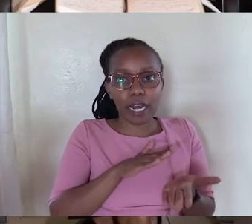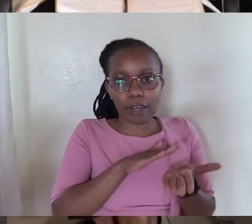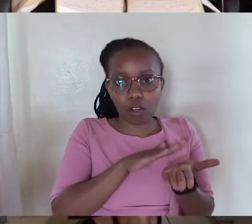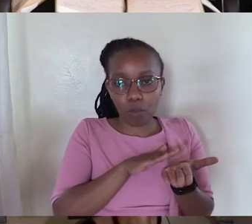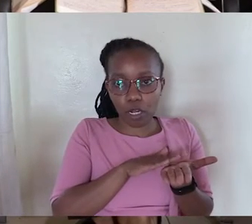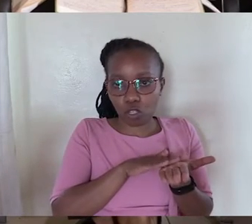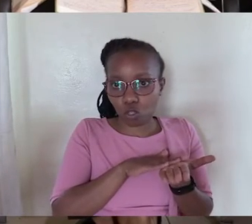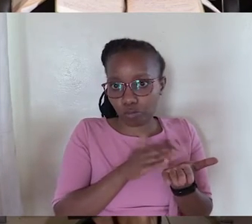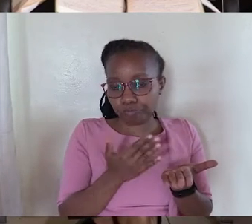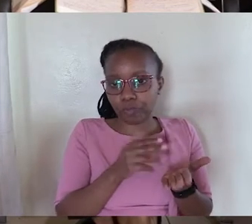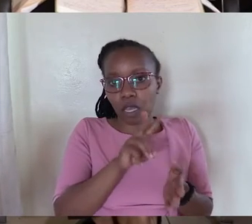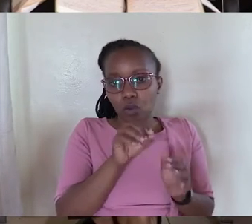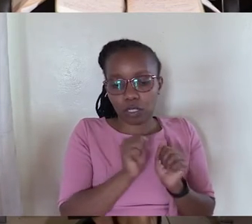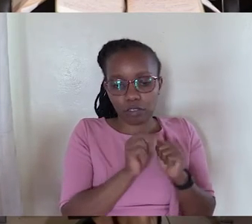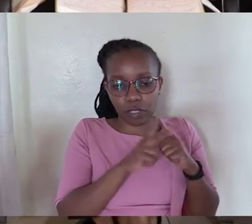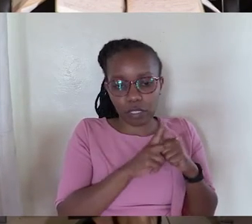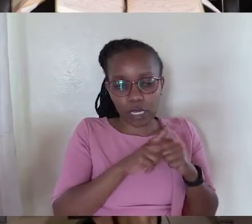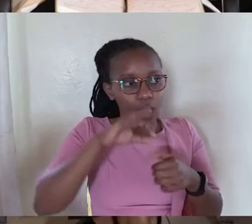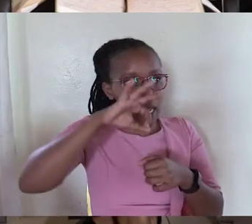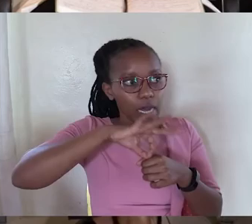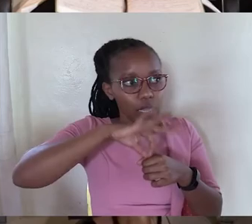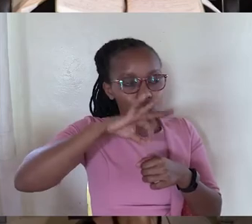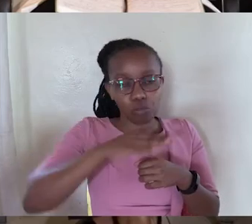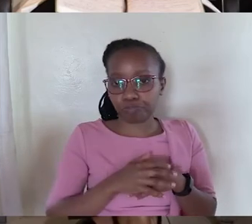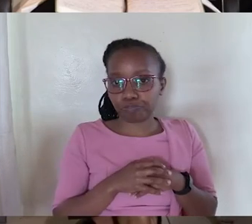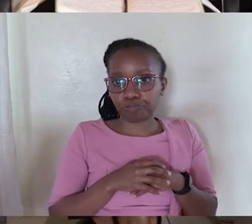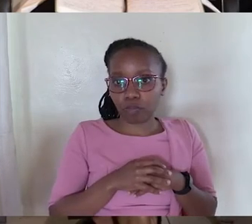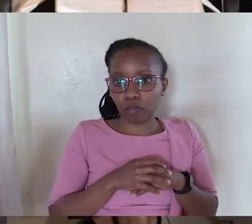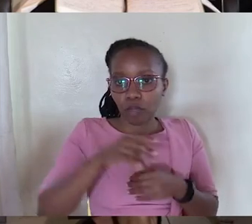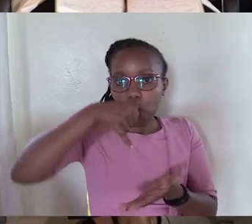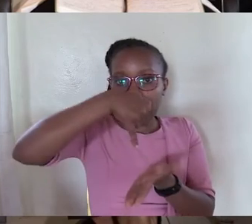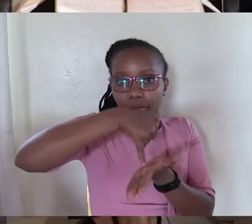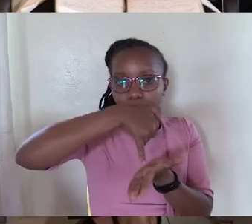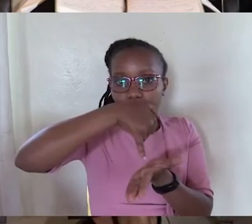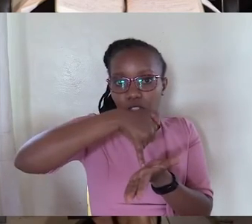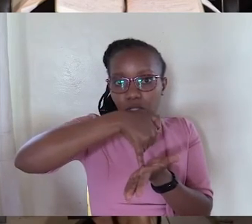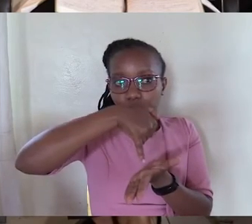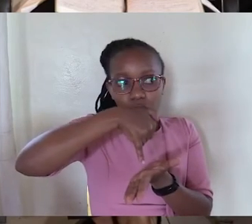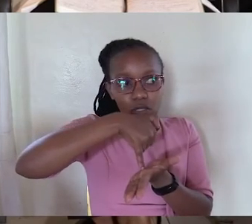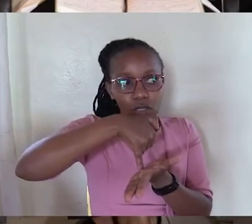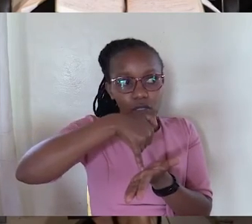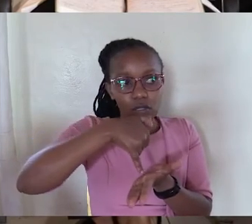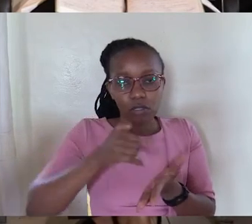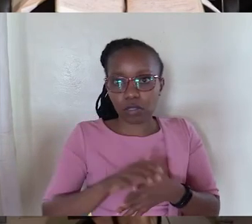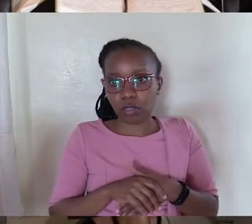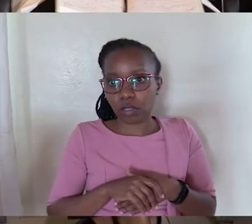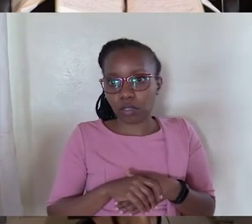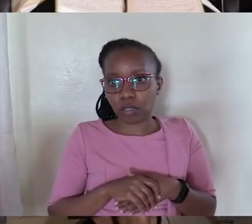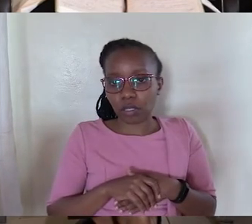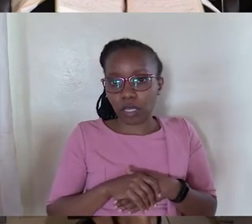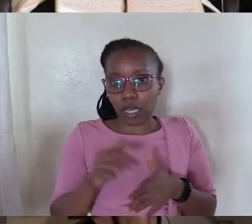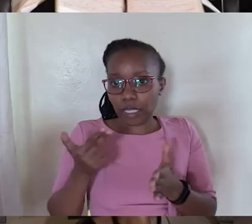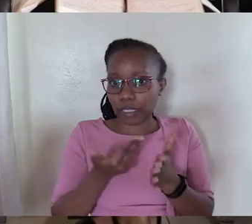made with regard to the 2017 election. Number two, we are also engaging with key stakeholders,